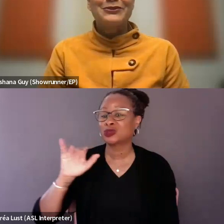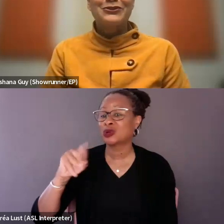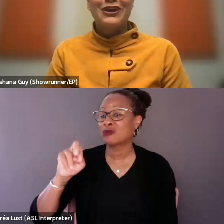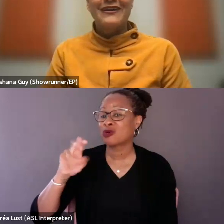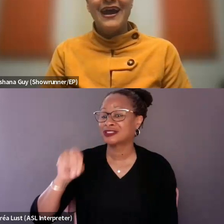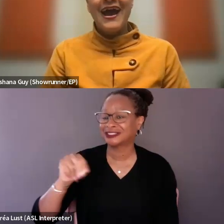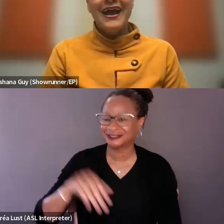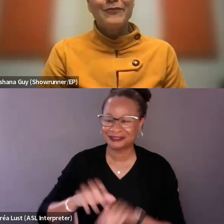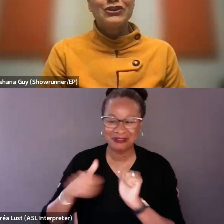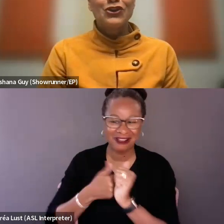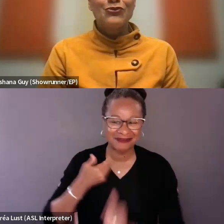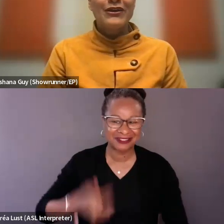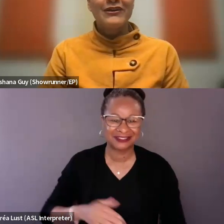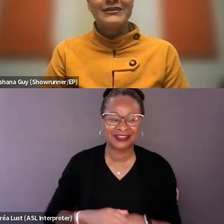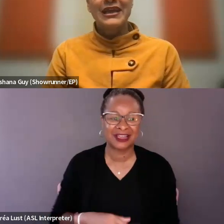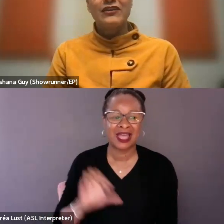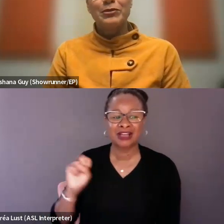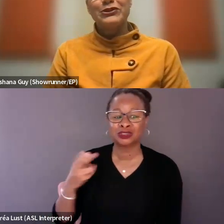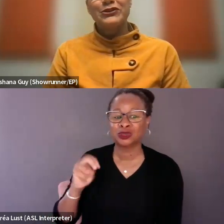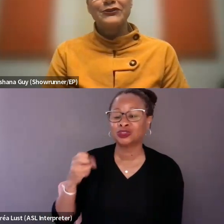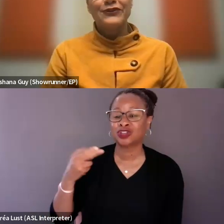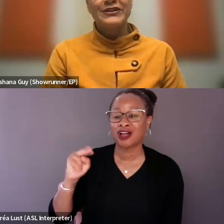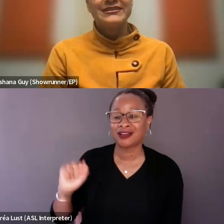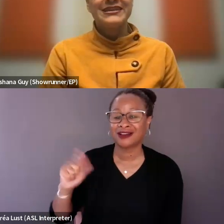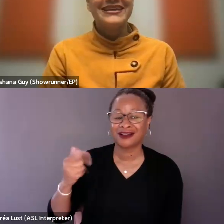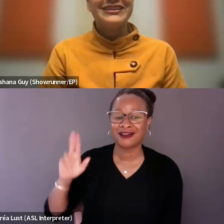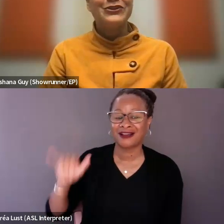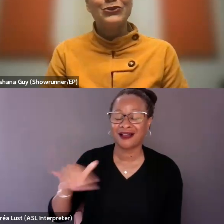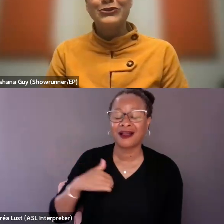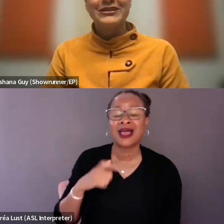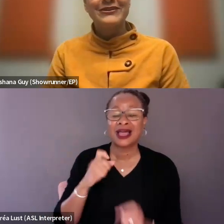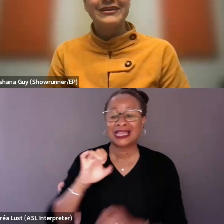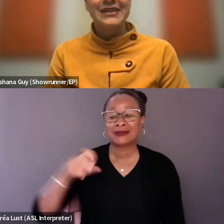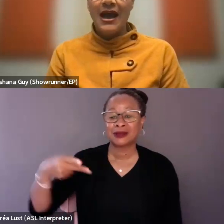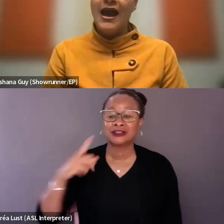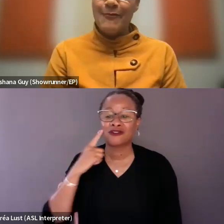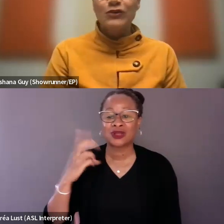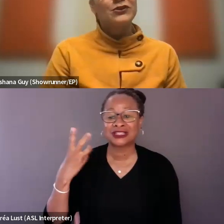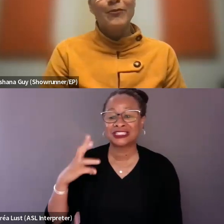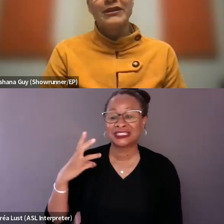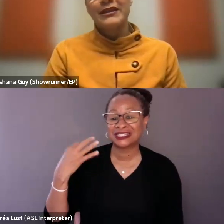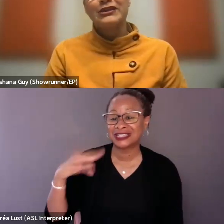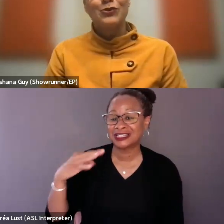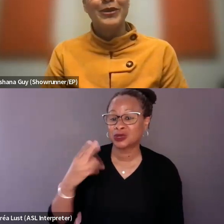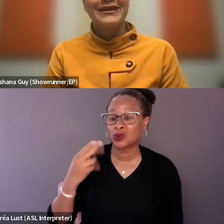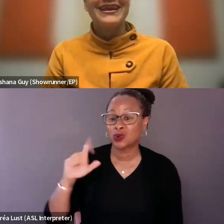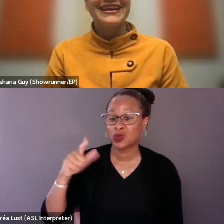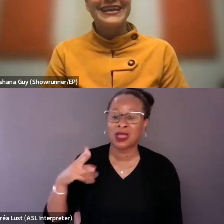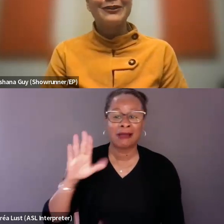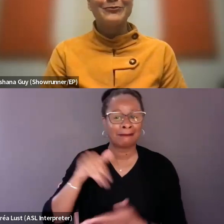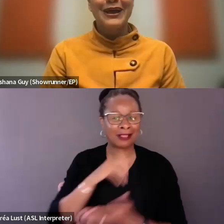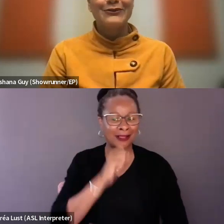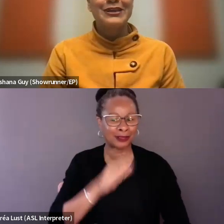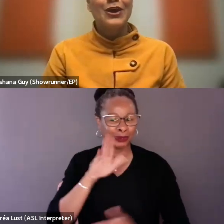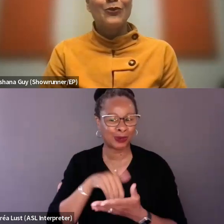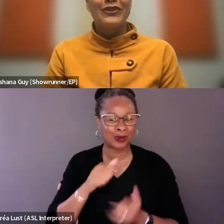I am Shoshana Guy. I'm the showrunner, executive producer for the 1619 Hulu series. I am also a middle-aged woman in a